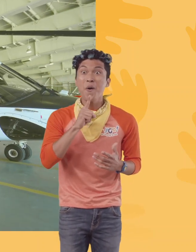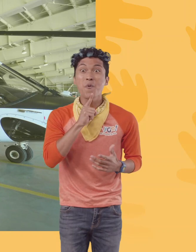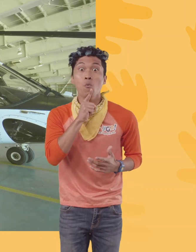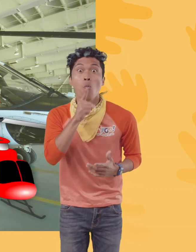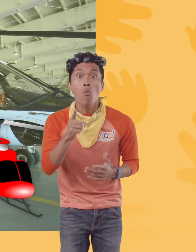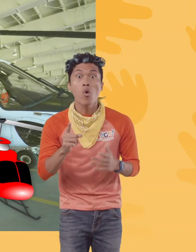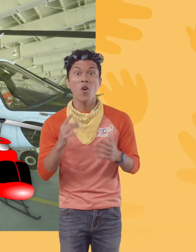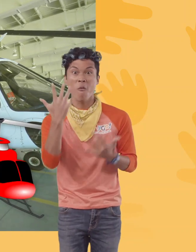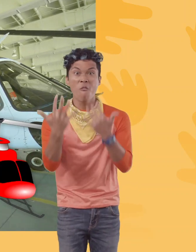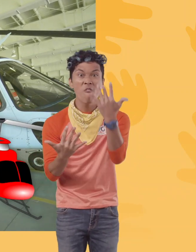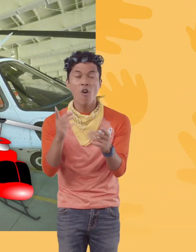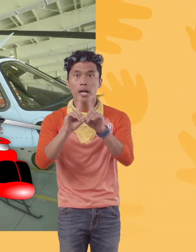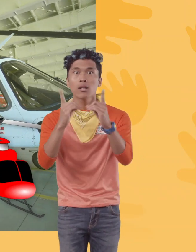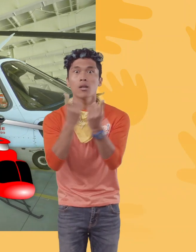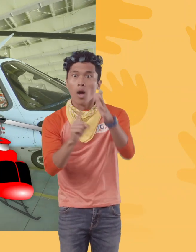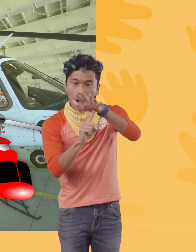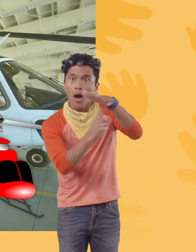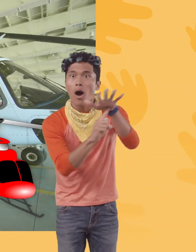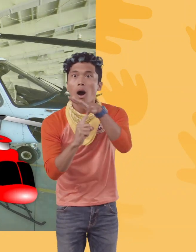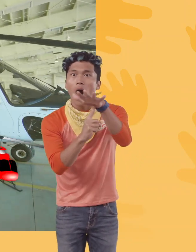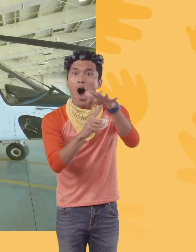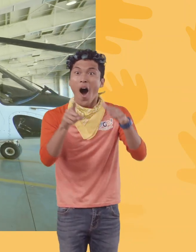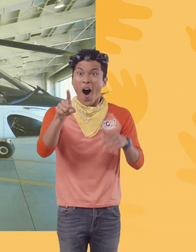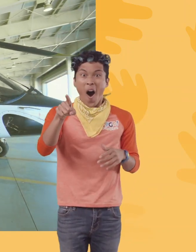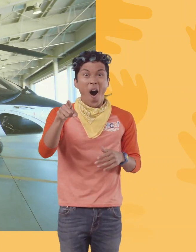It's a real fire department helicopter!